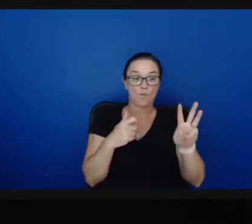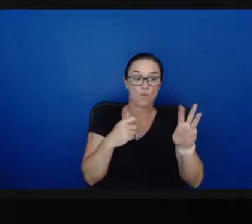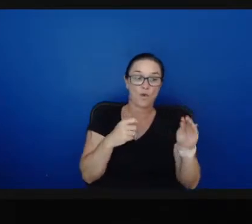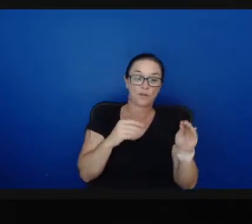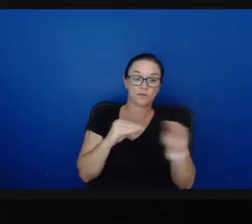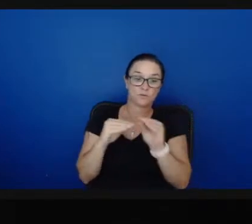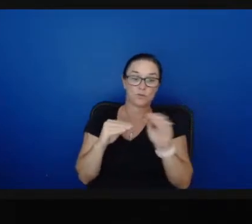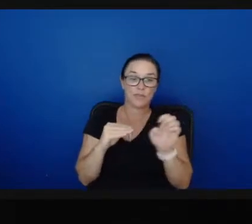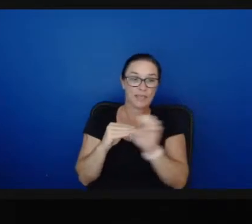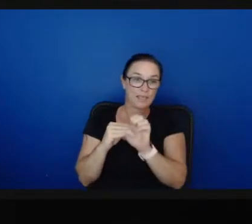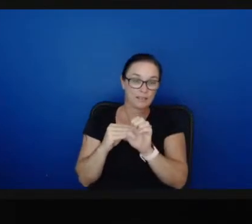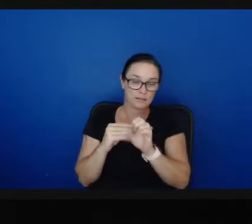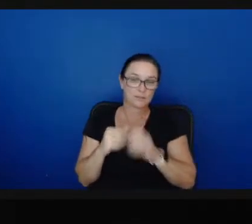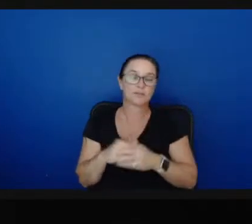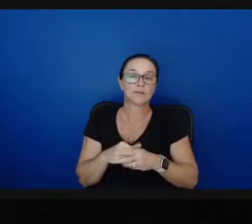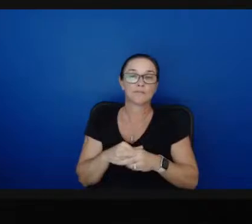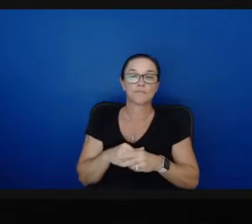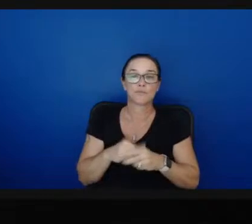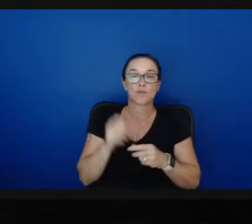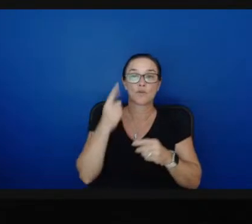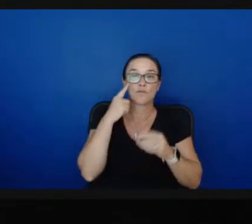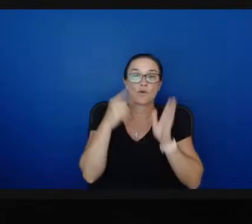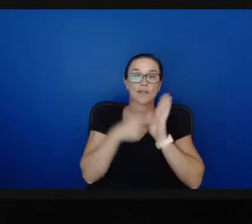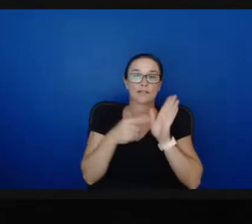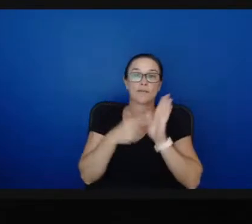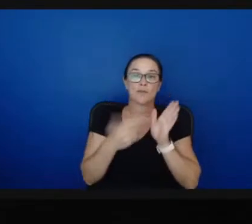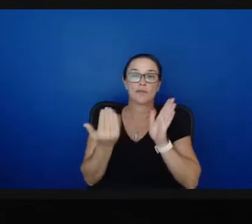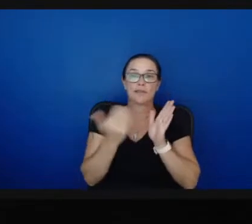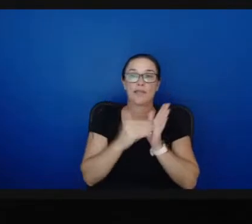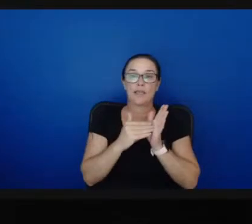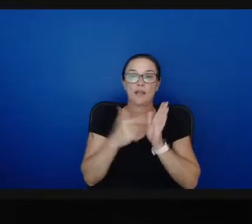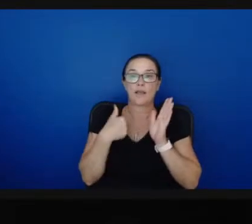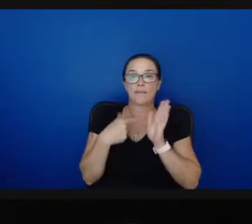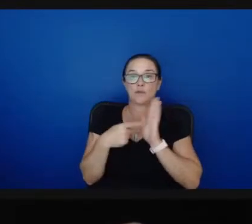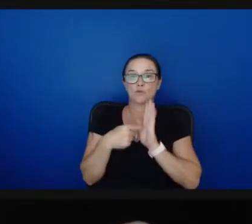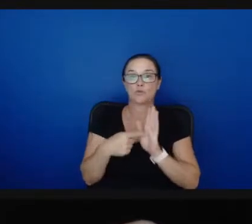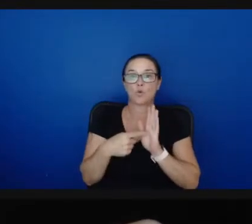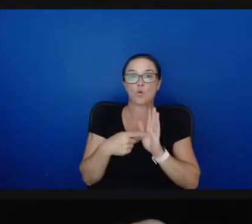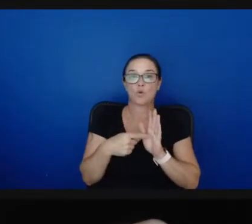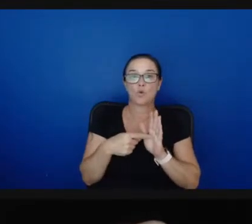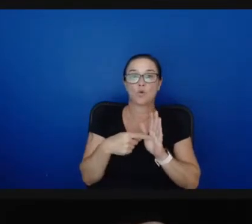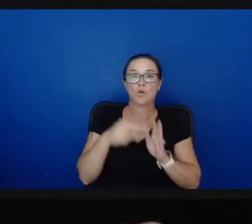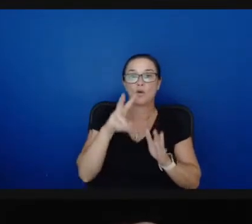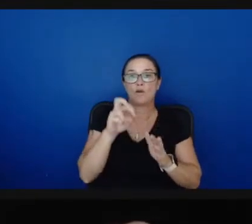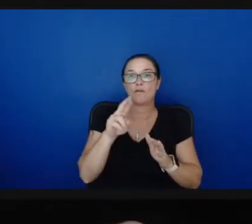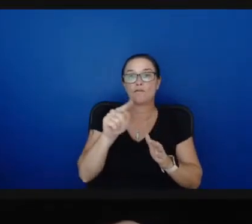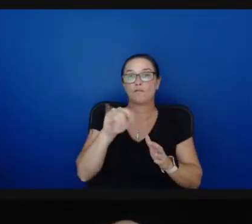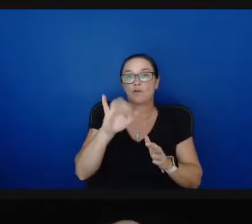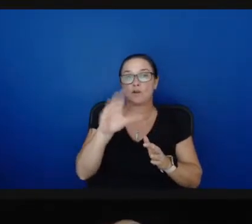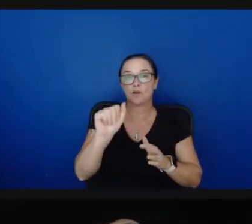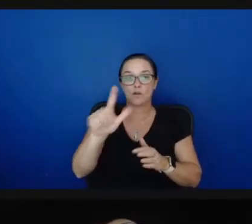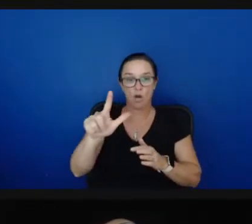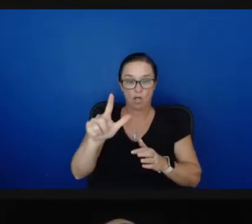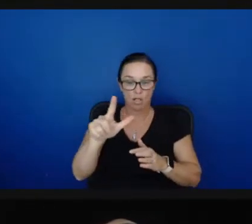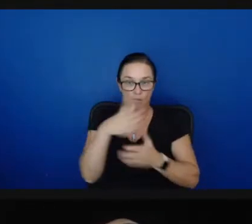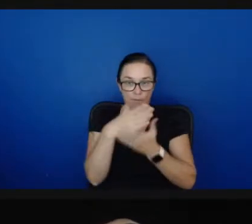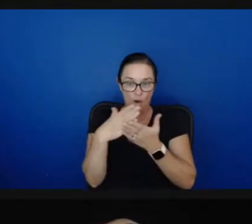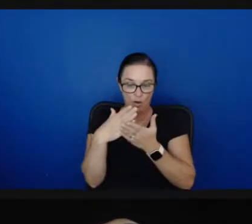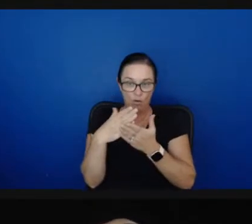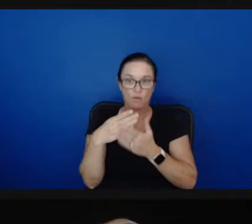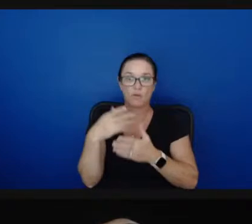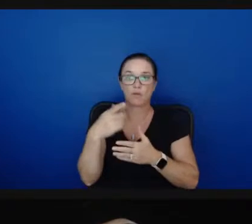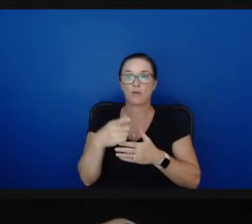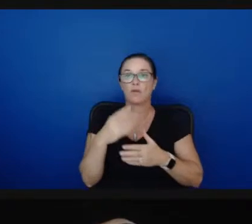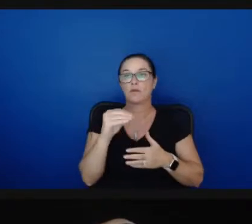south as well. So for example, I'll just once again point out the vertical component of these stations. The